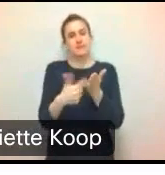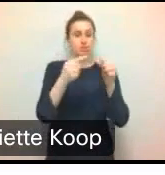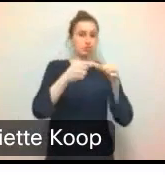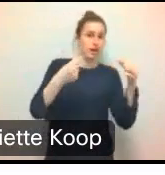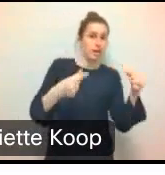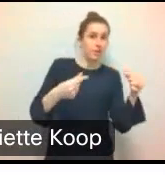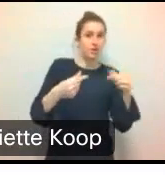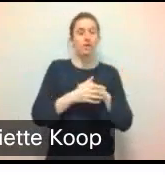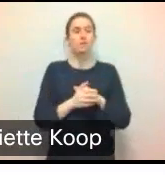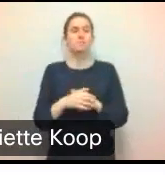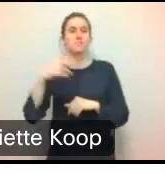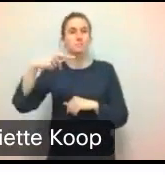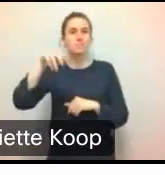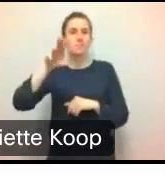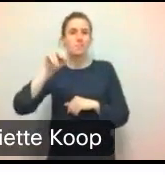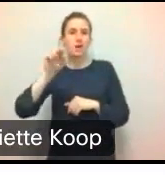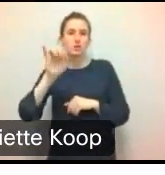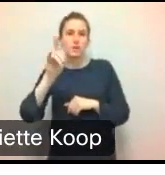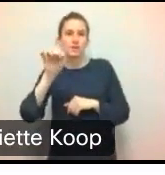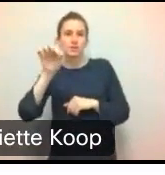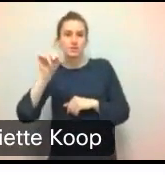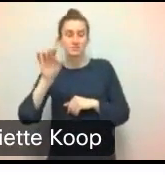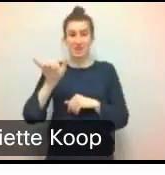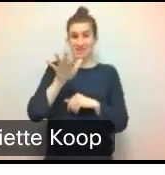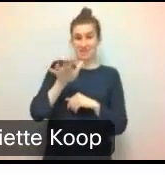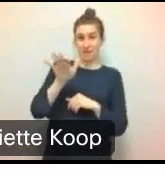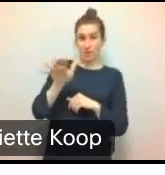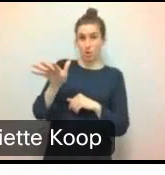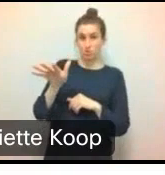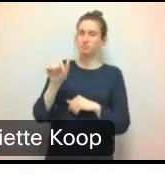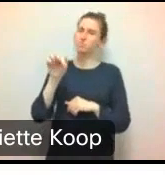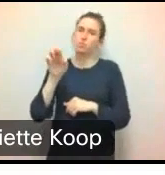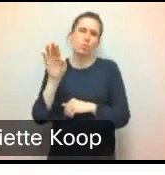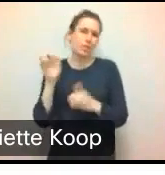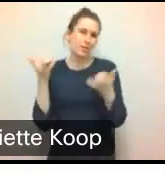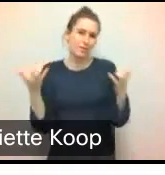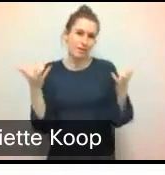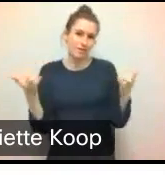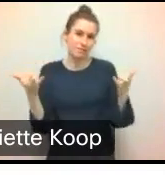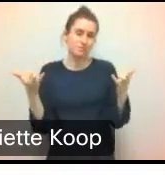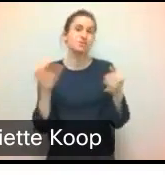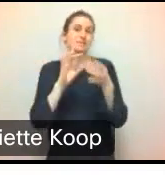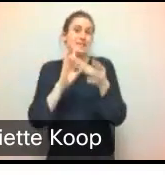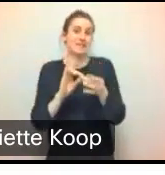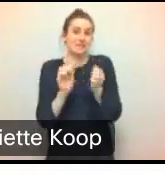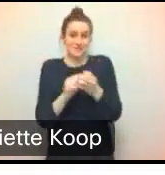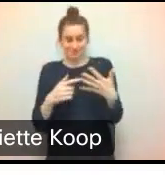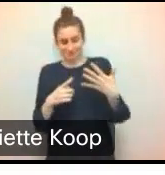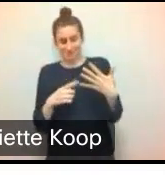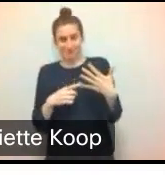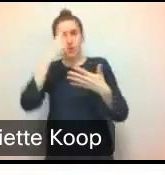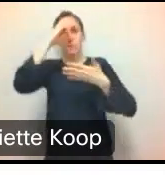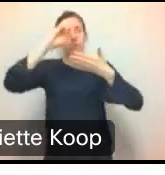but those sorts of typos are happening a lot more rarely. Which brings us to purpose, and that's the how and why